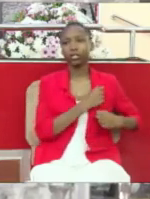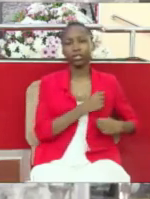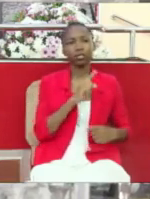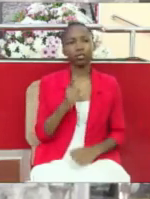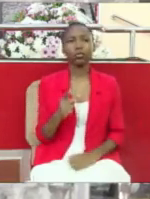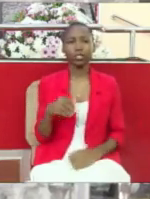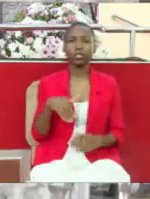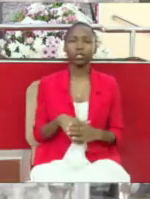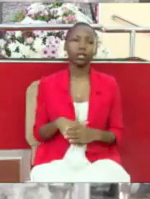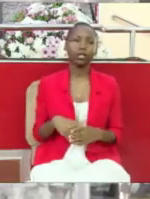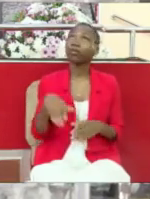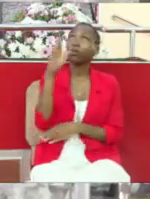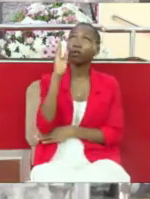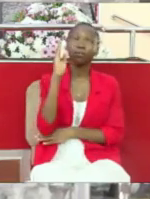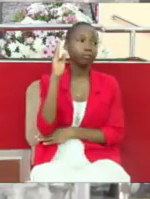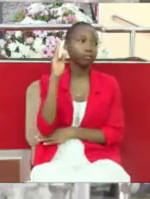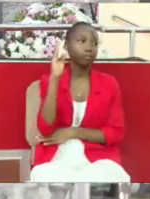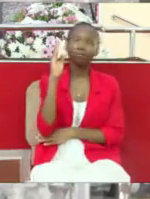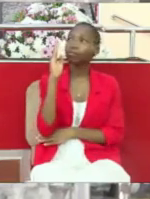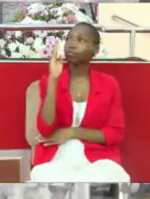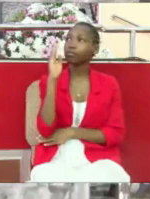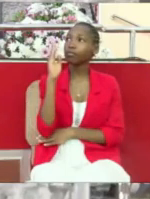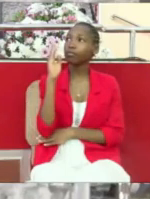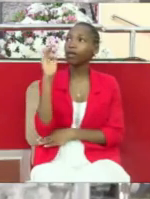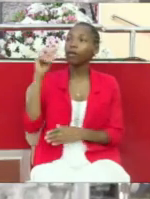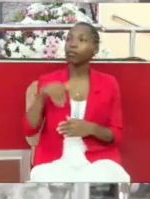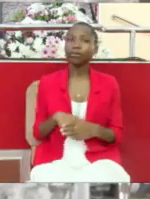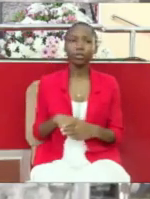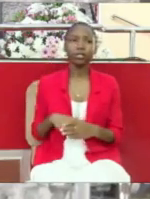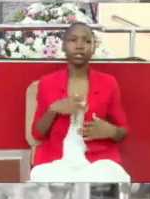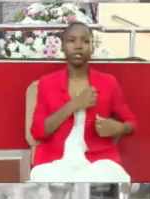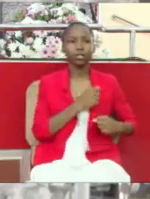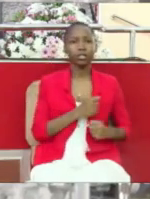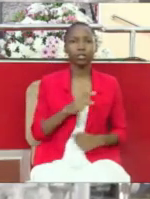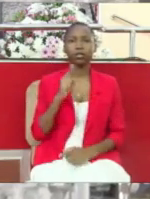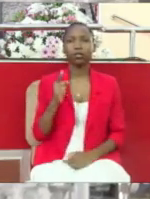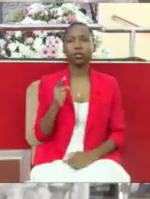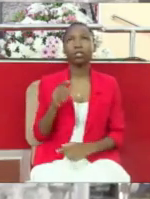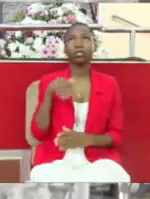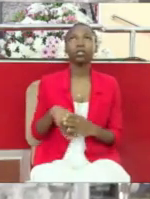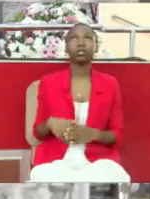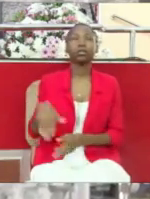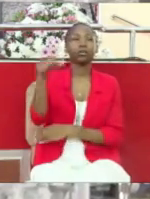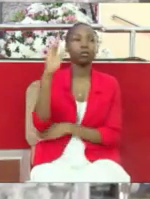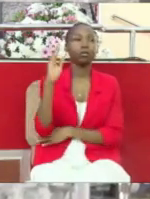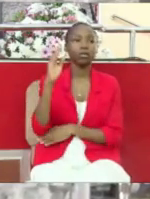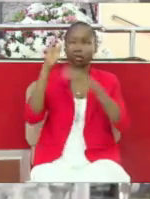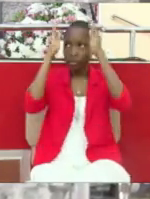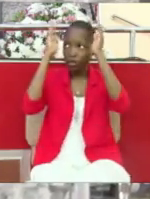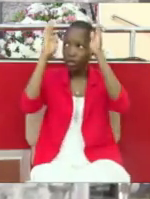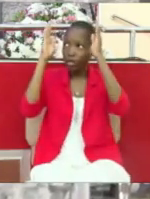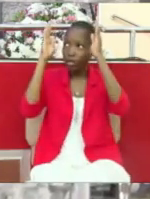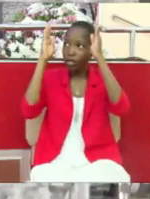na utajiri. Because they were to put their trust in the Lord. Sababu ilifaa weke tumaini lao so katika Bwana. Donkey. Na hiyo basi punda. Was the